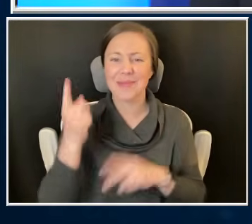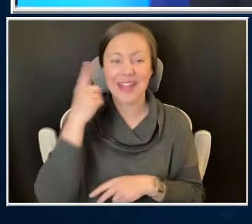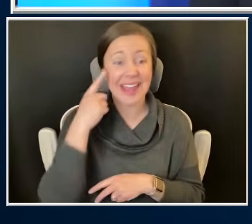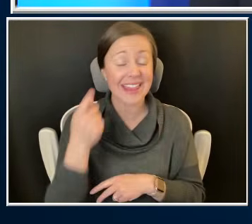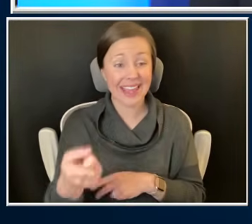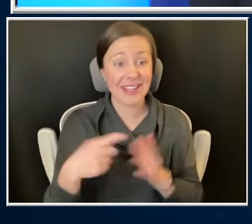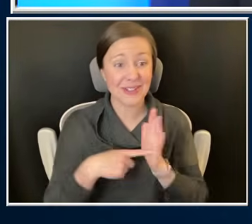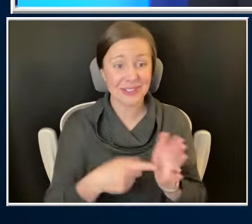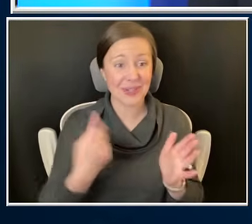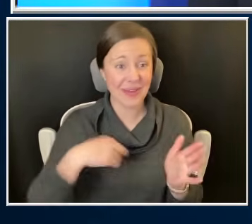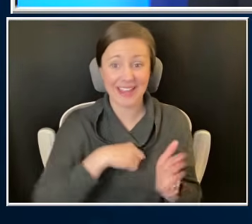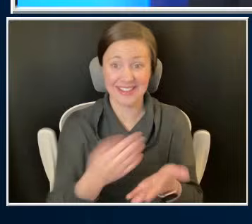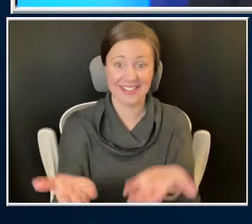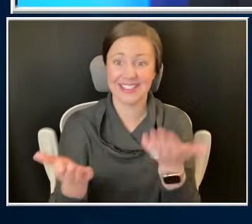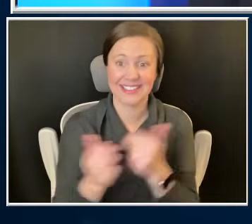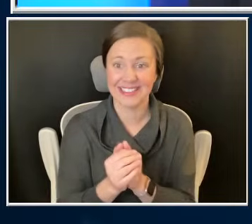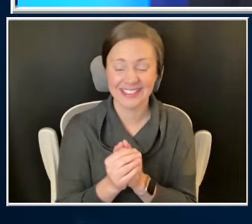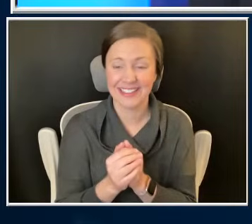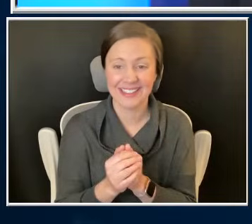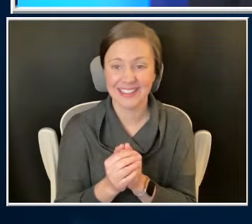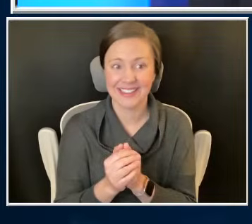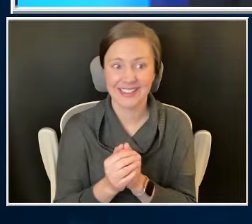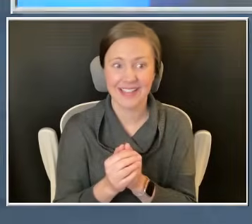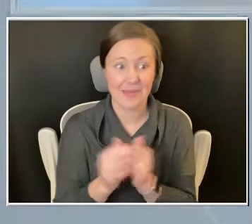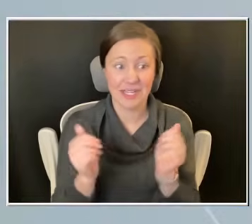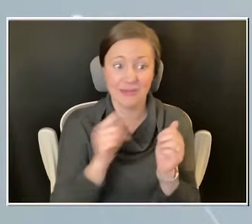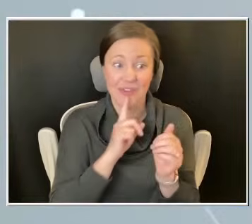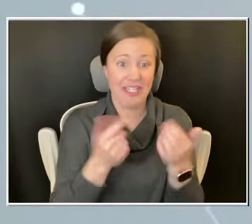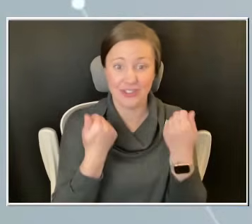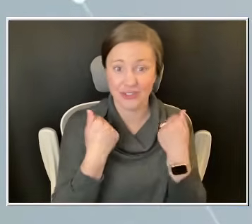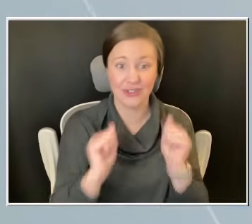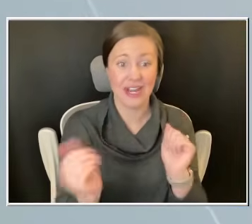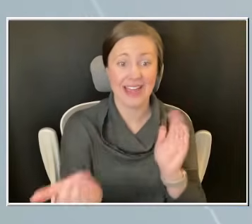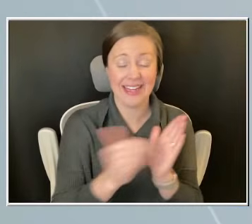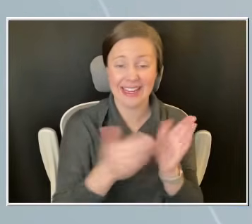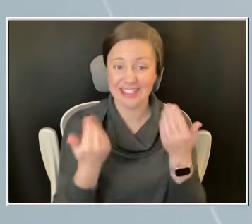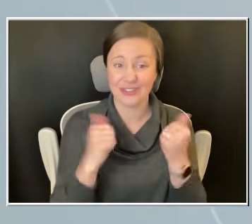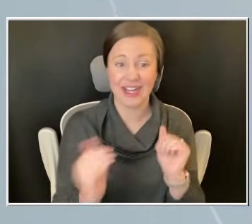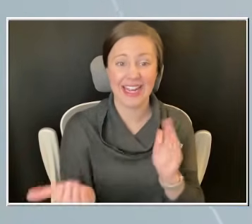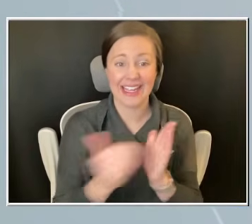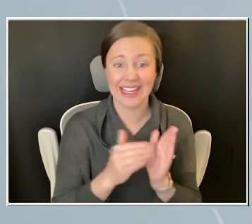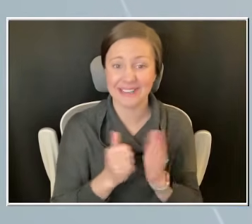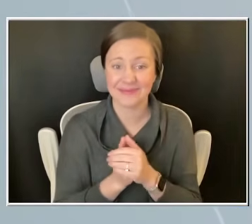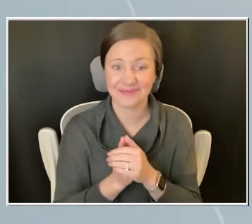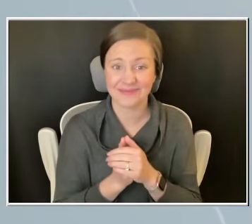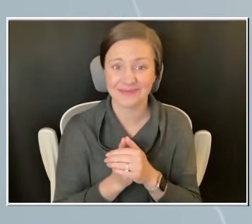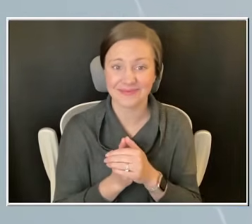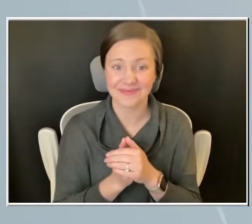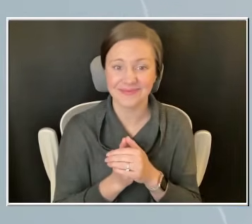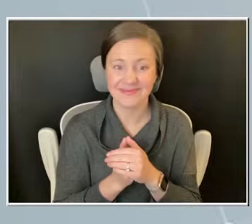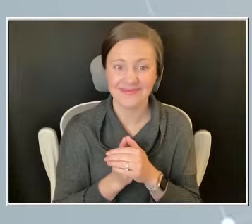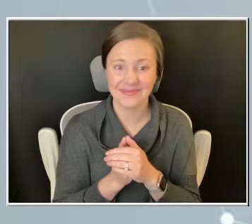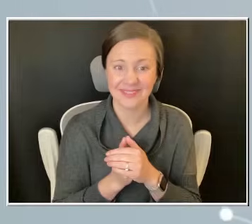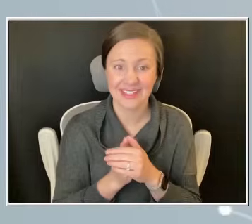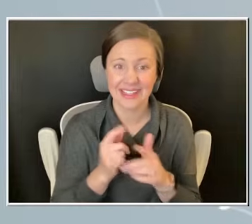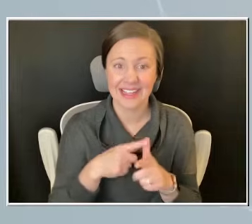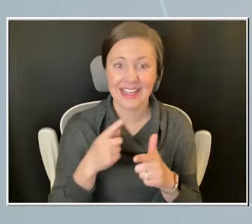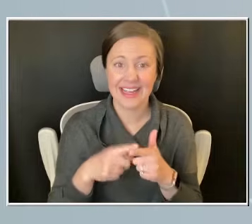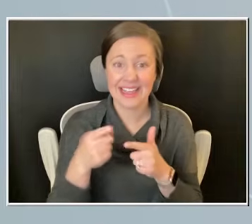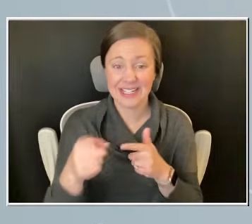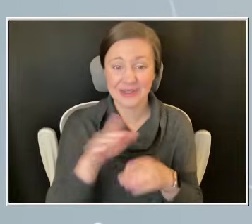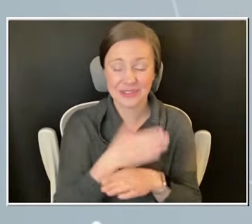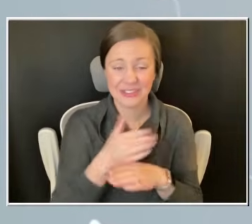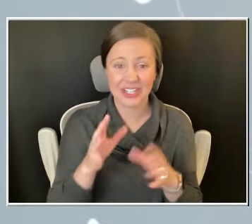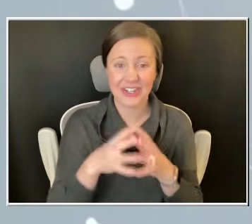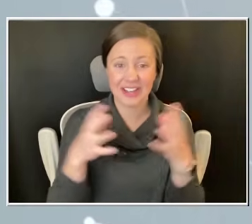us just with try and try again. And then, you shared a lot of footage with